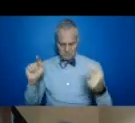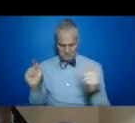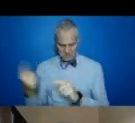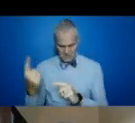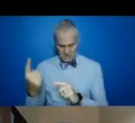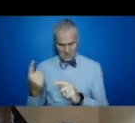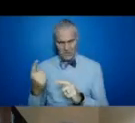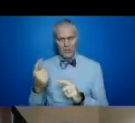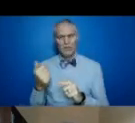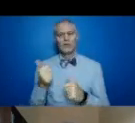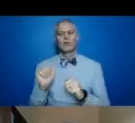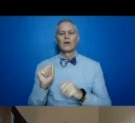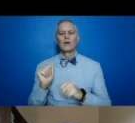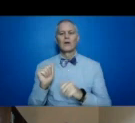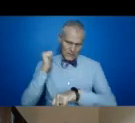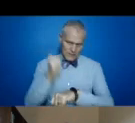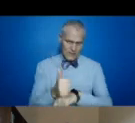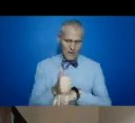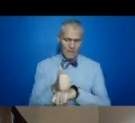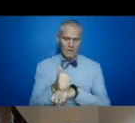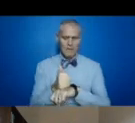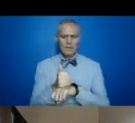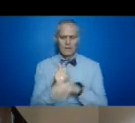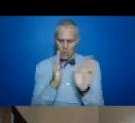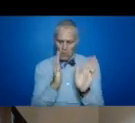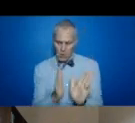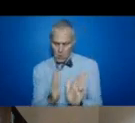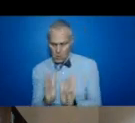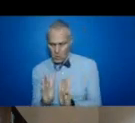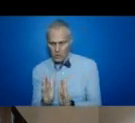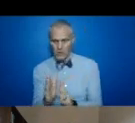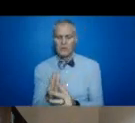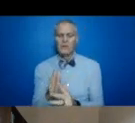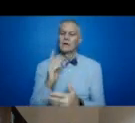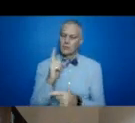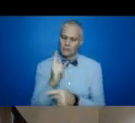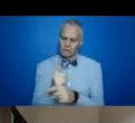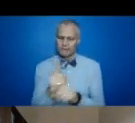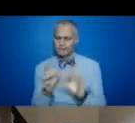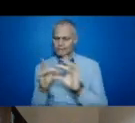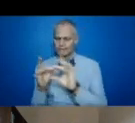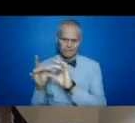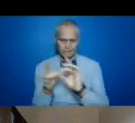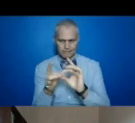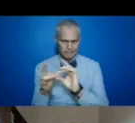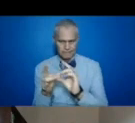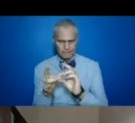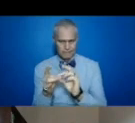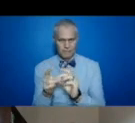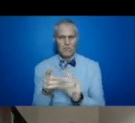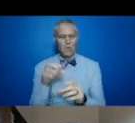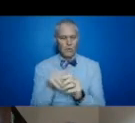reestablish the order. We try to reestablish right relationship within